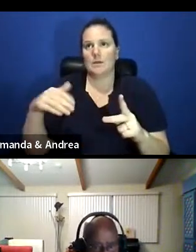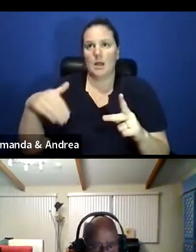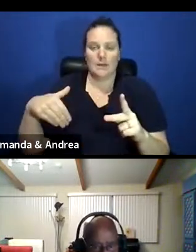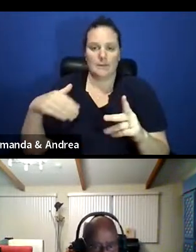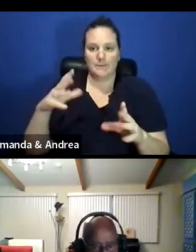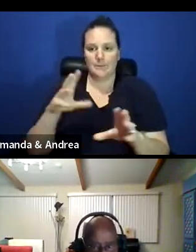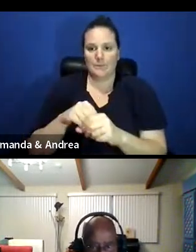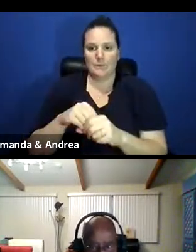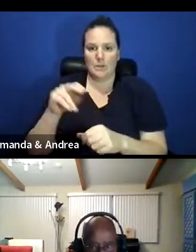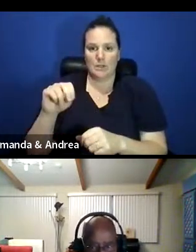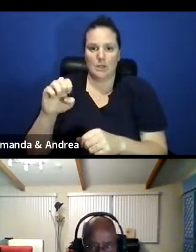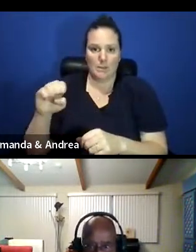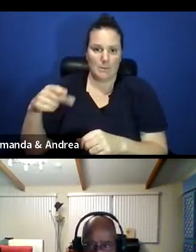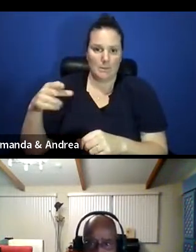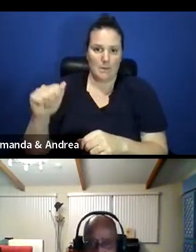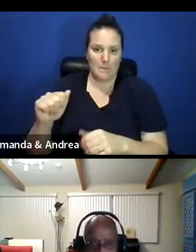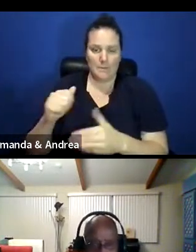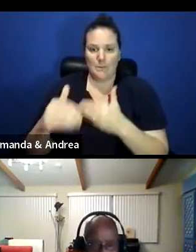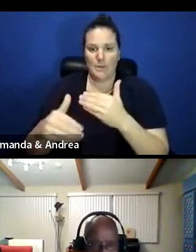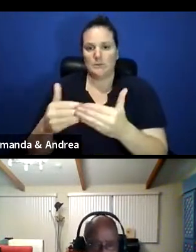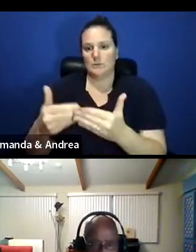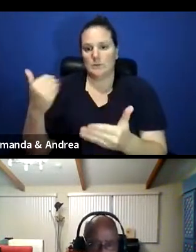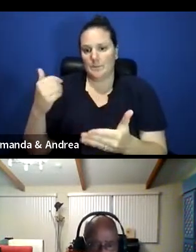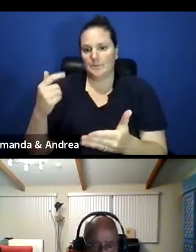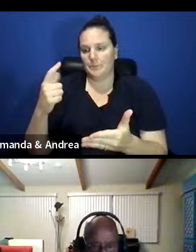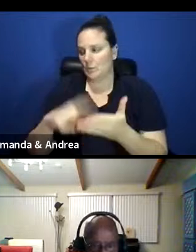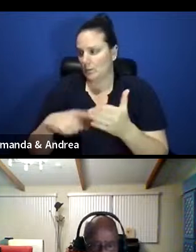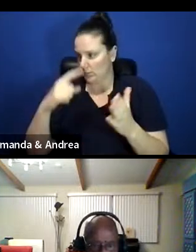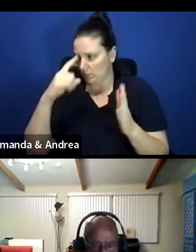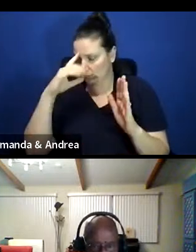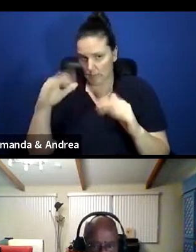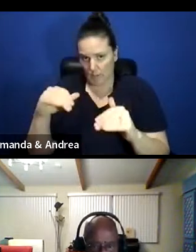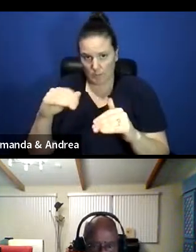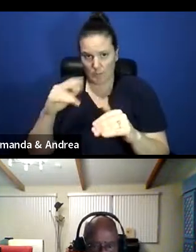in a NEPA process before, what can we expect it to look like?